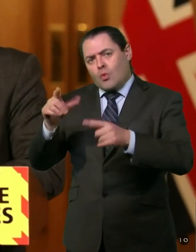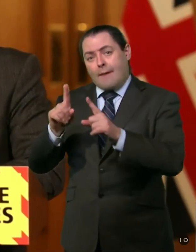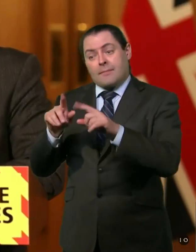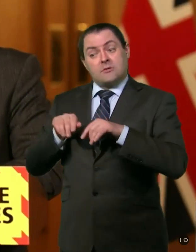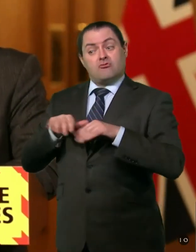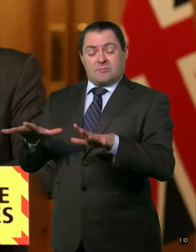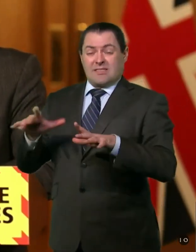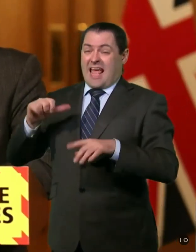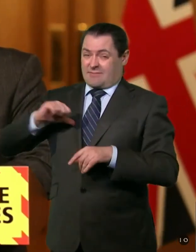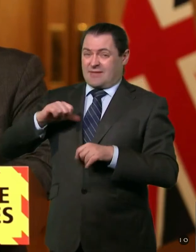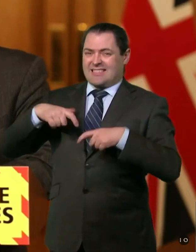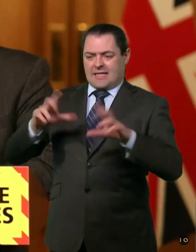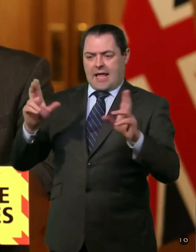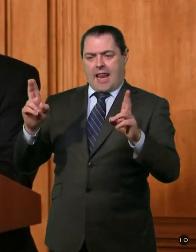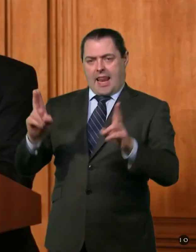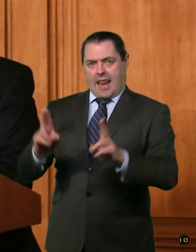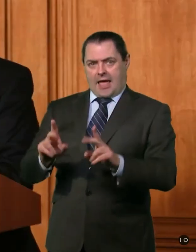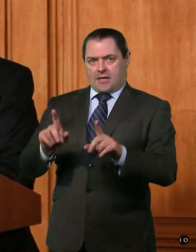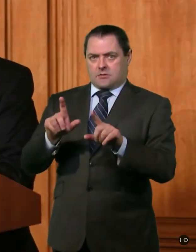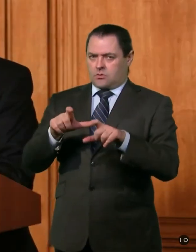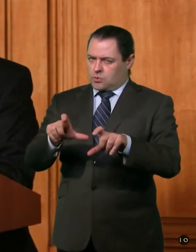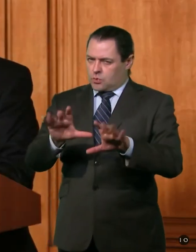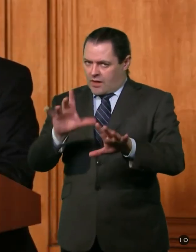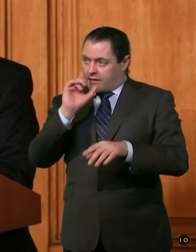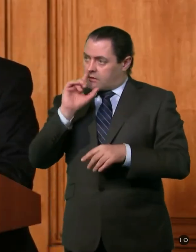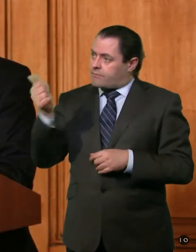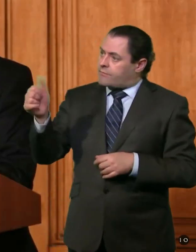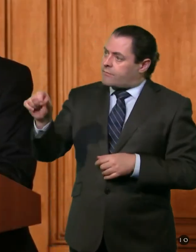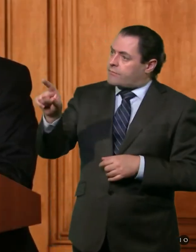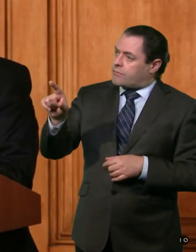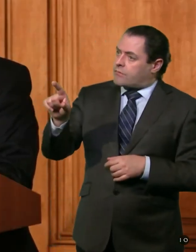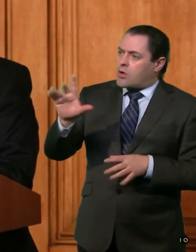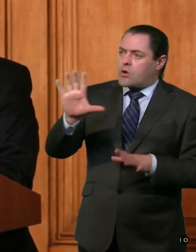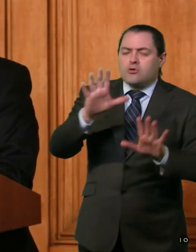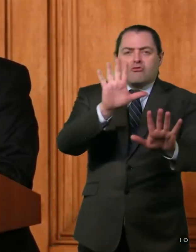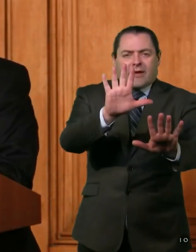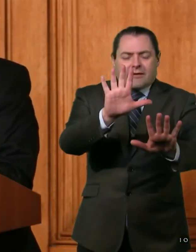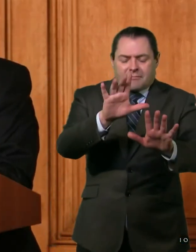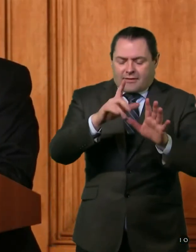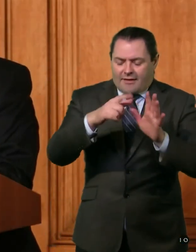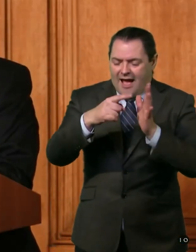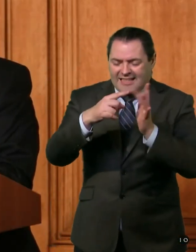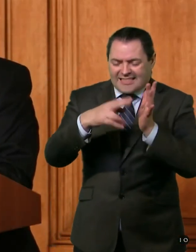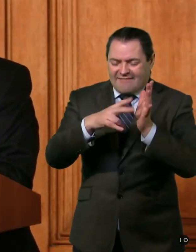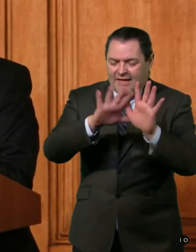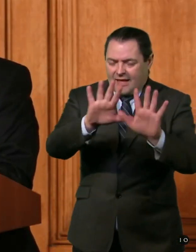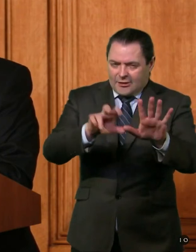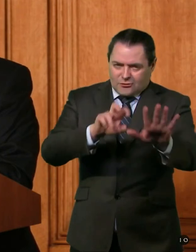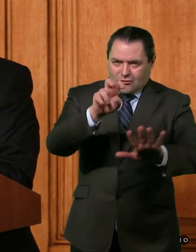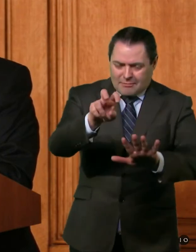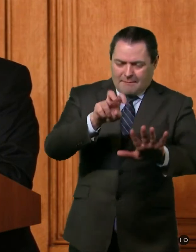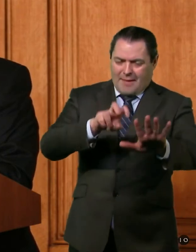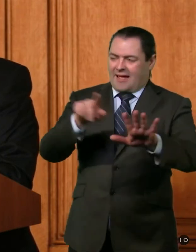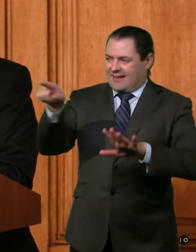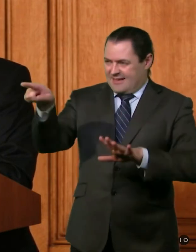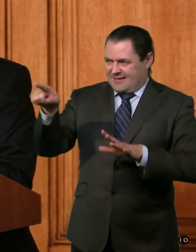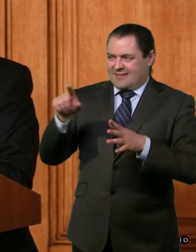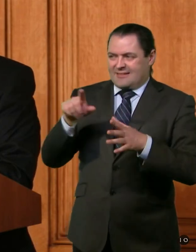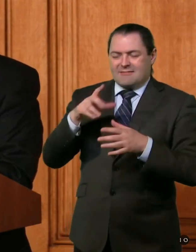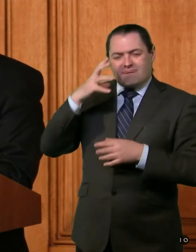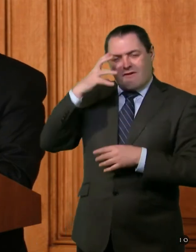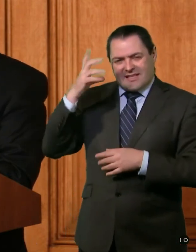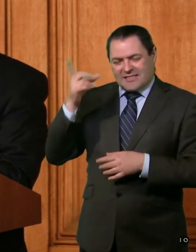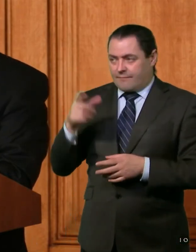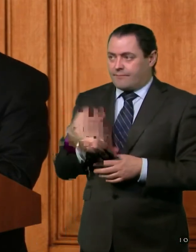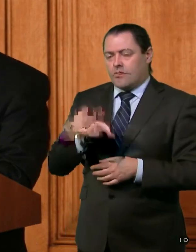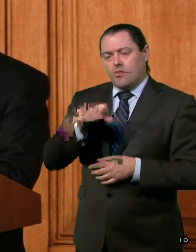Jonathan. Forgive me. Carl, I'll go back to your question. You want to know about children in schools, so I'll try and break